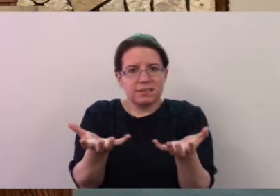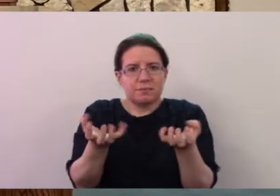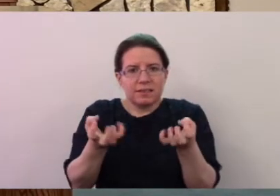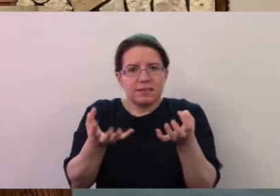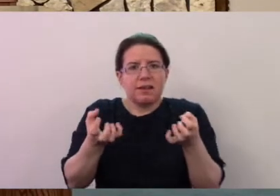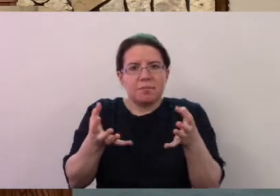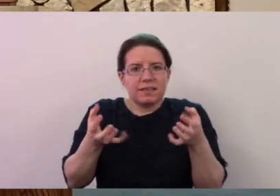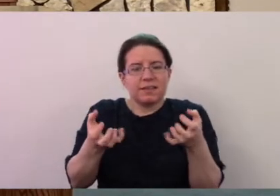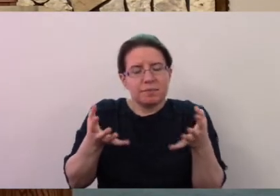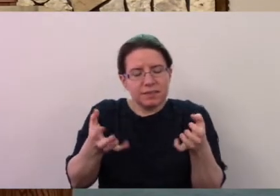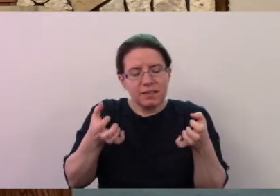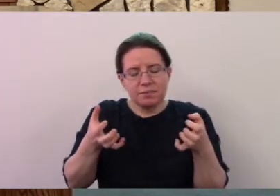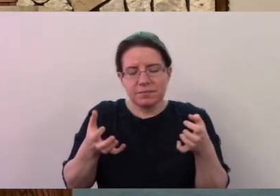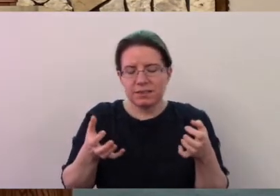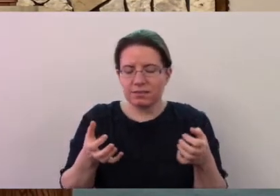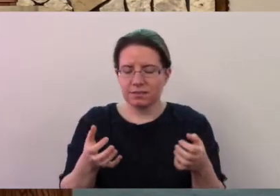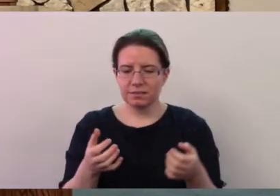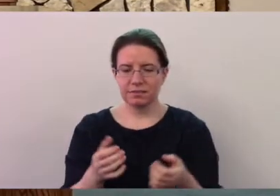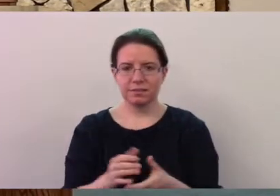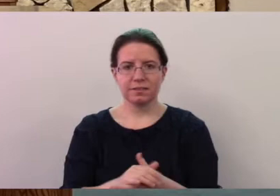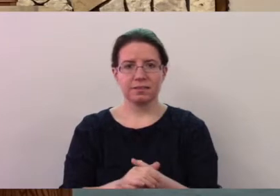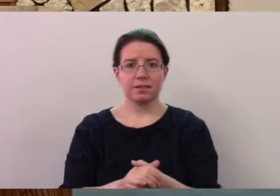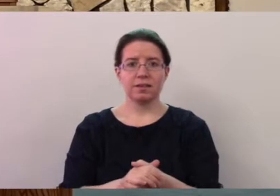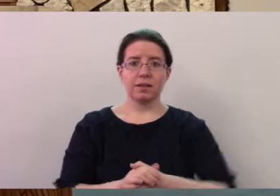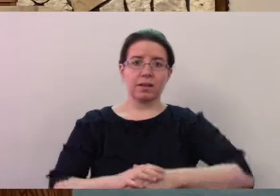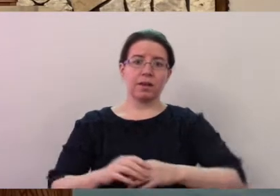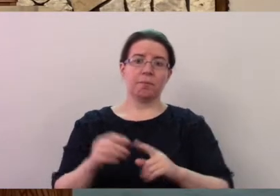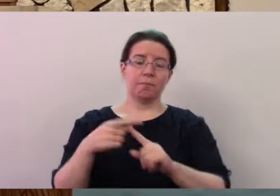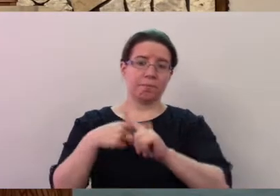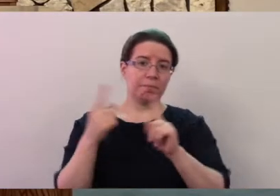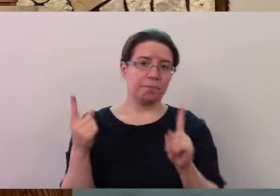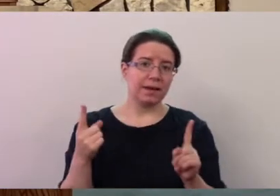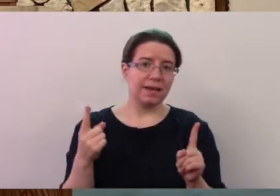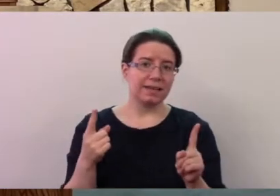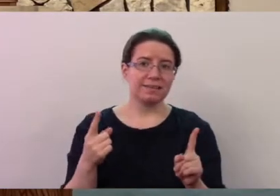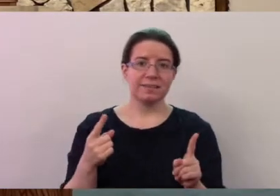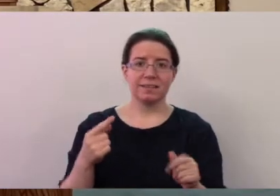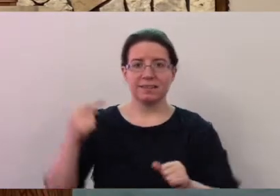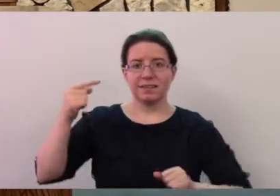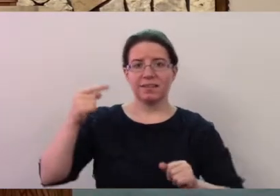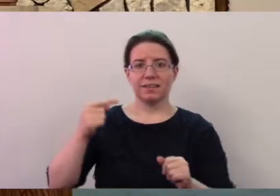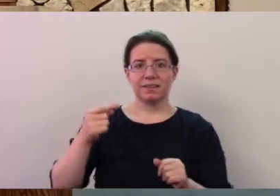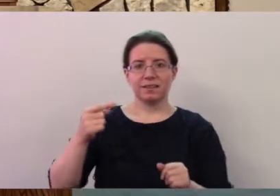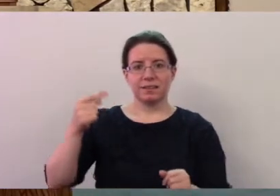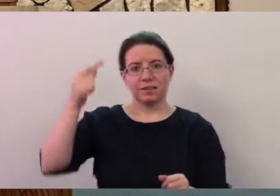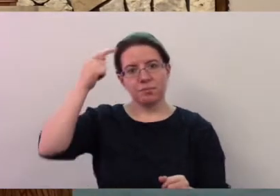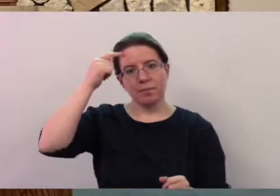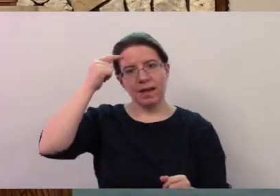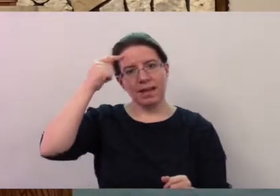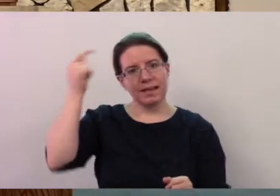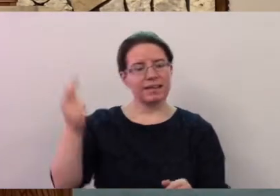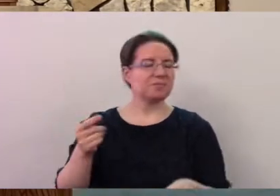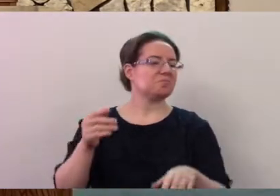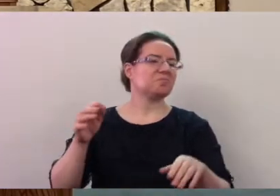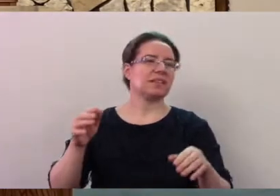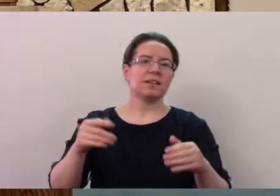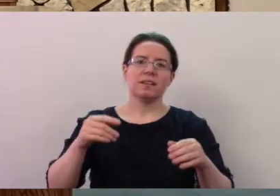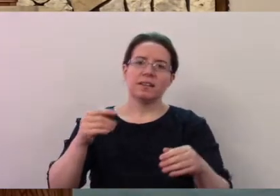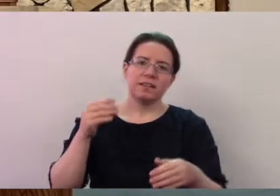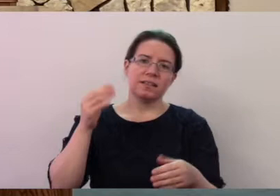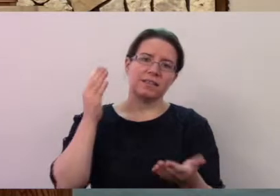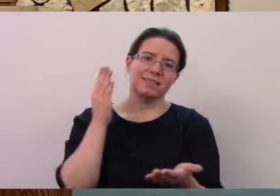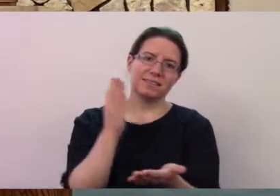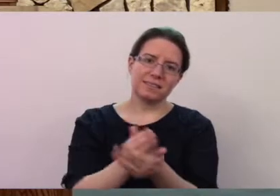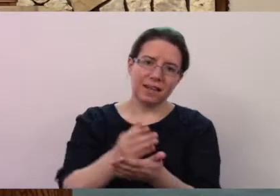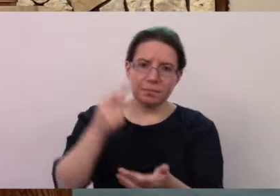minds. But Brother Clay told us the other night, get your mind off COVID. Let's have church. Right. Get your mind